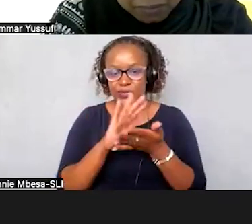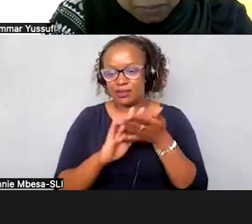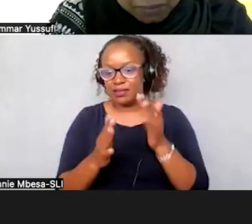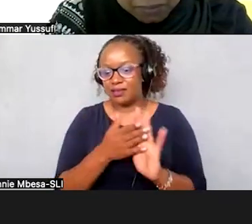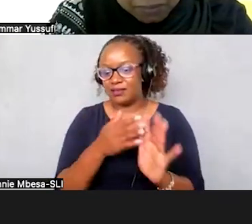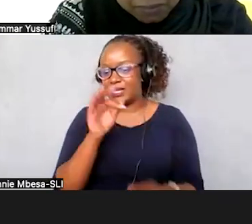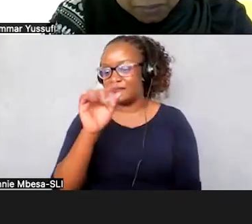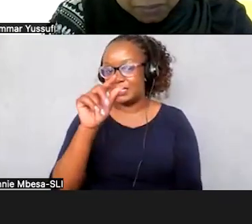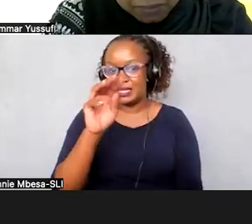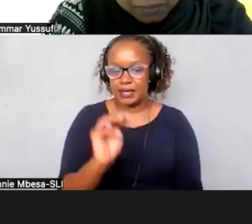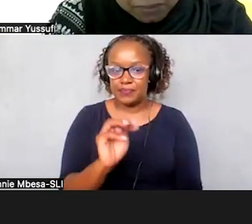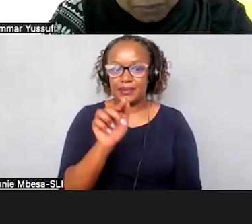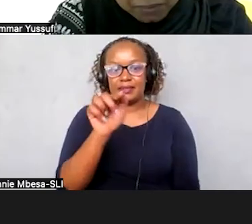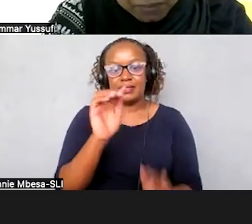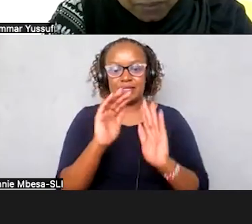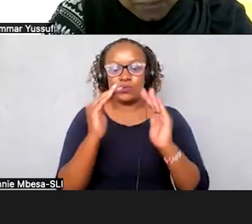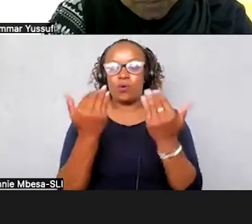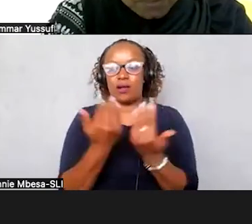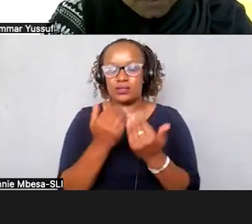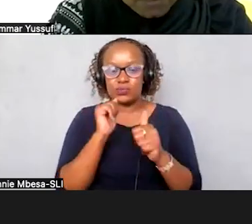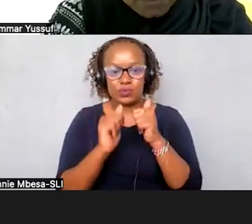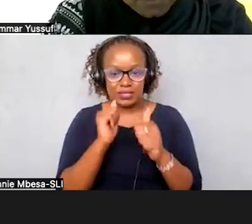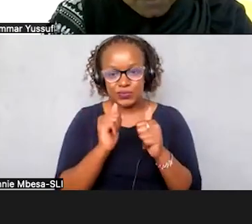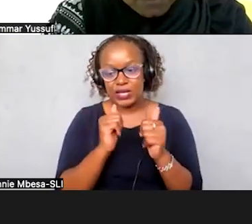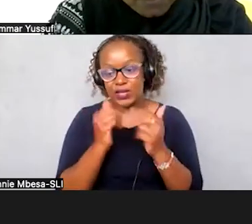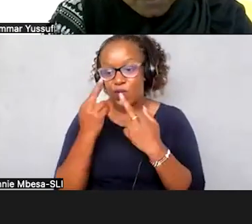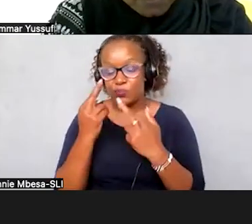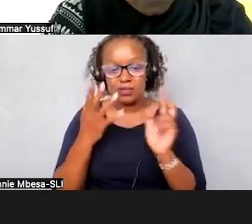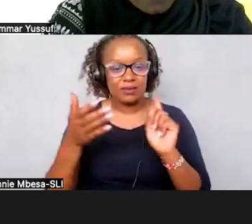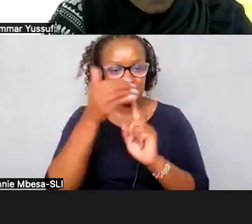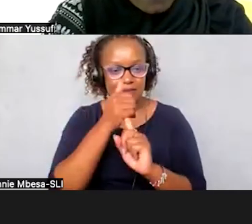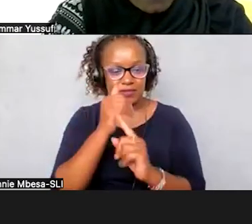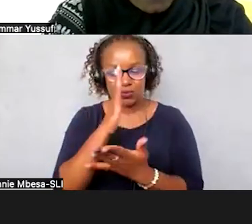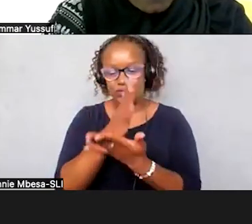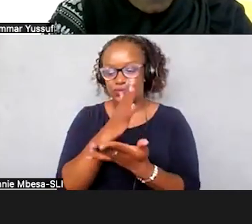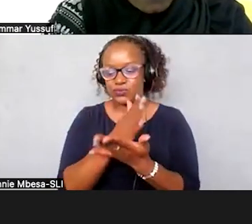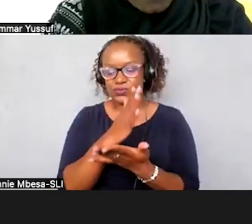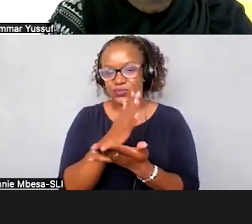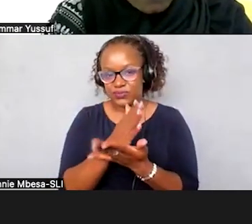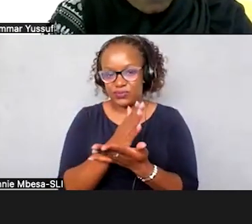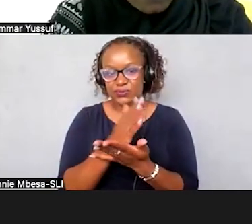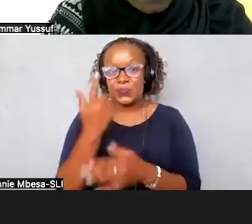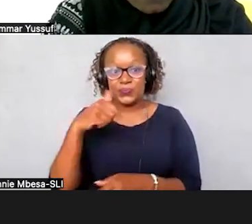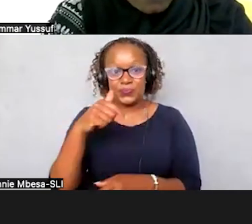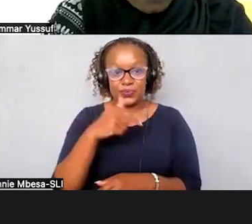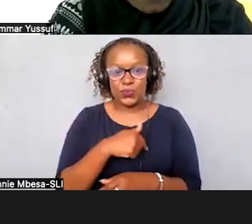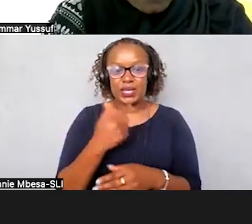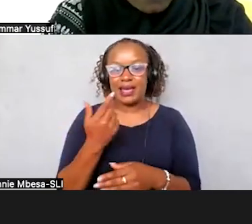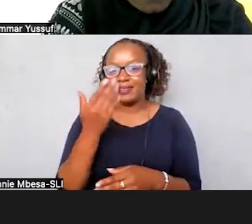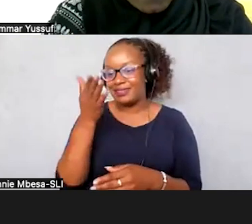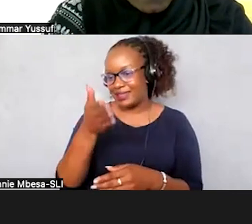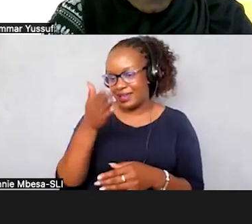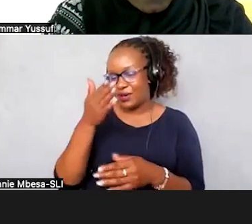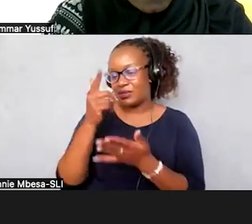FGMC, that world, that is what we desire to achieve. Indeed, we are on the video, on